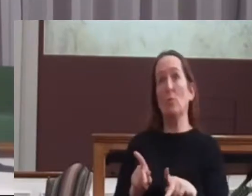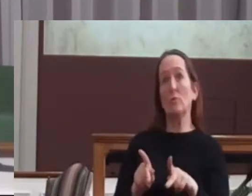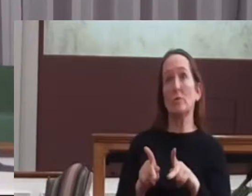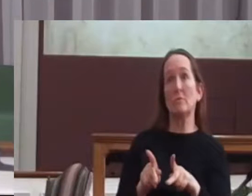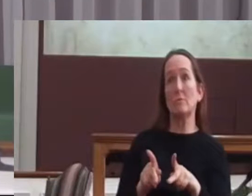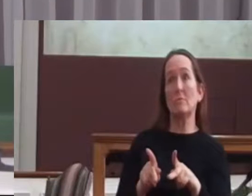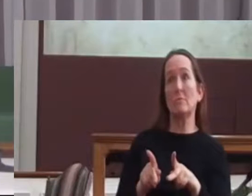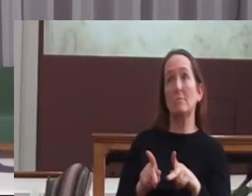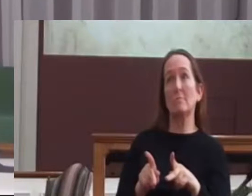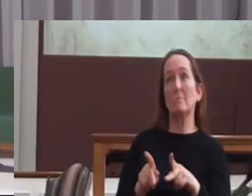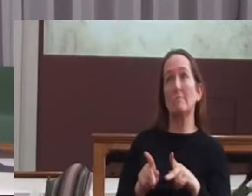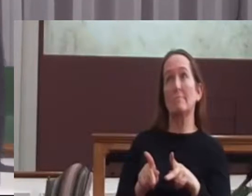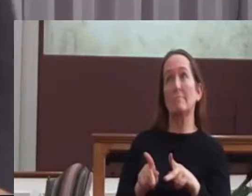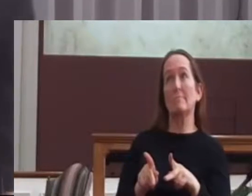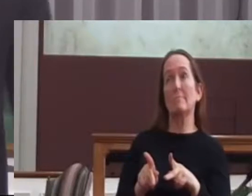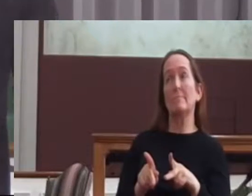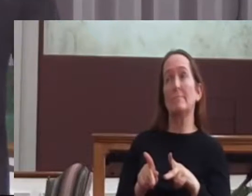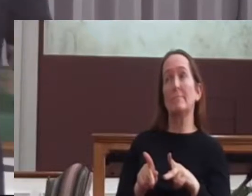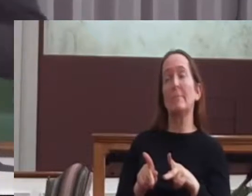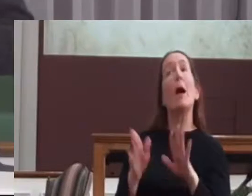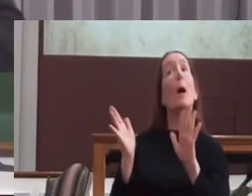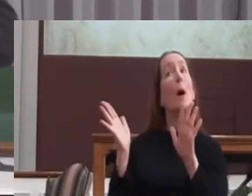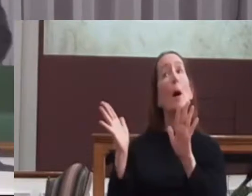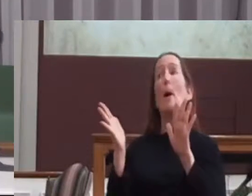When a man takes another man's life.